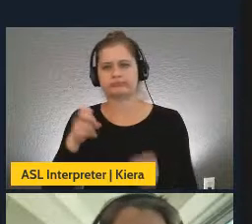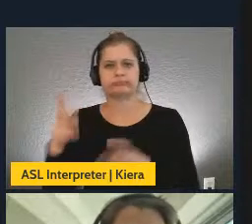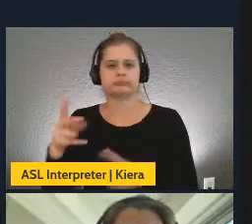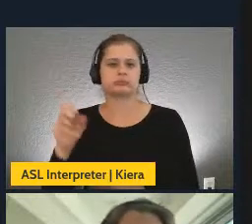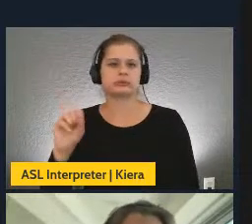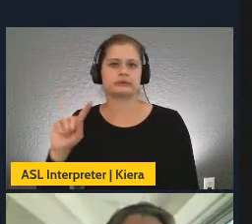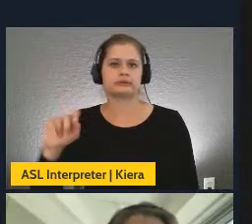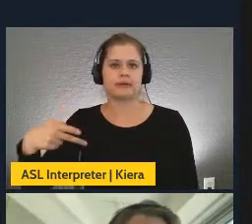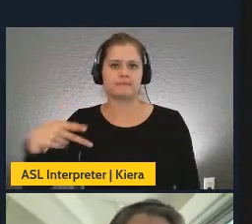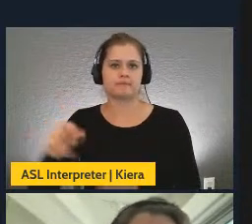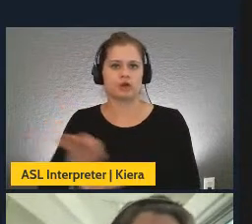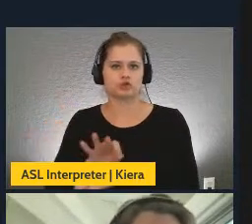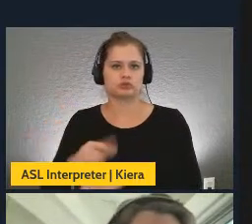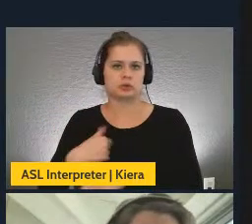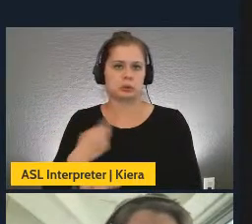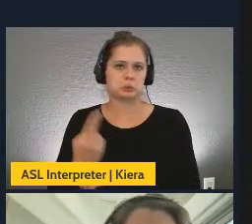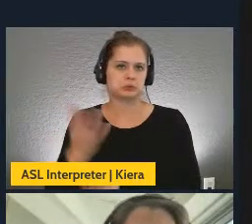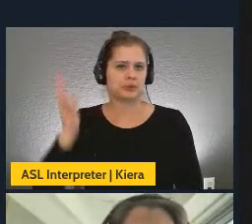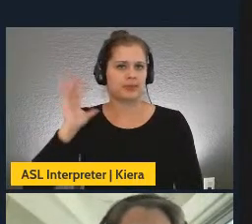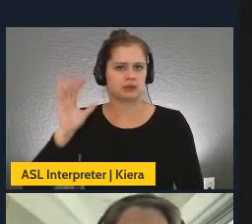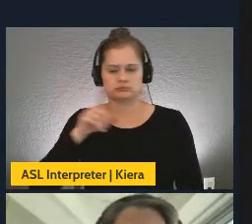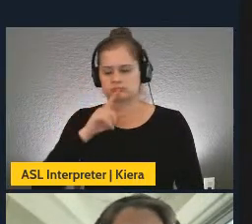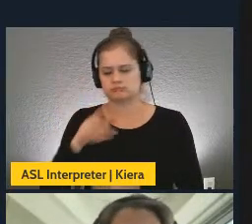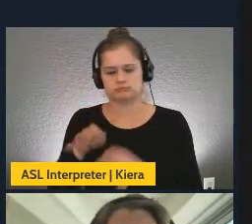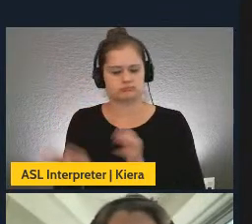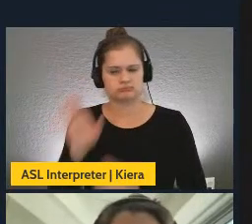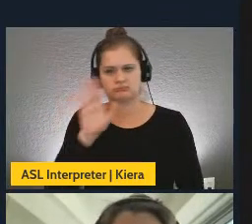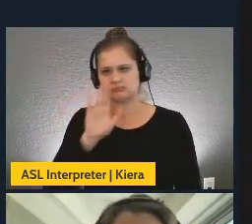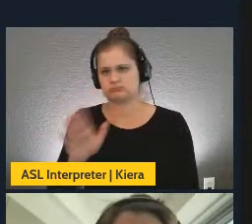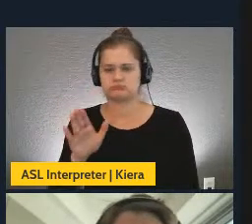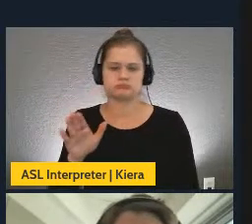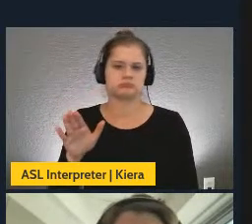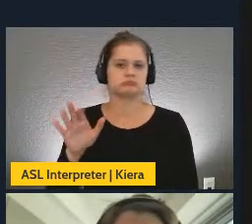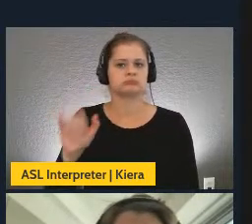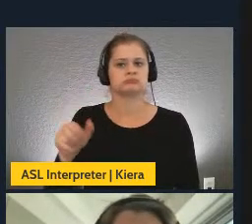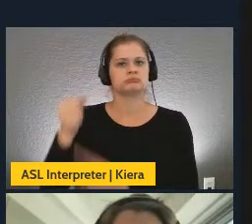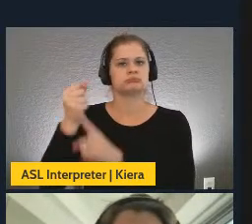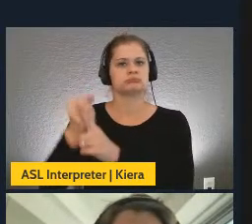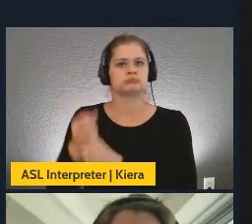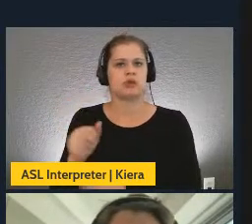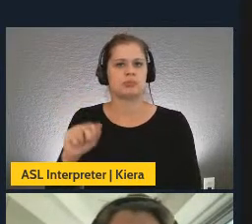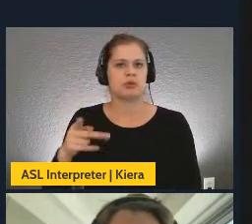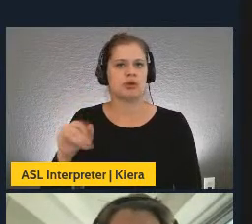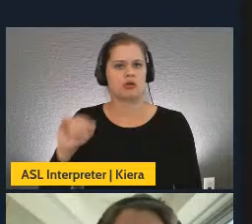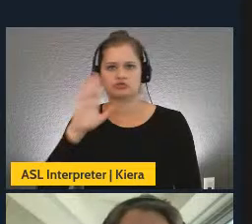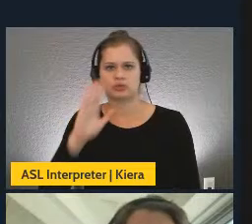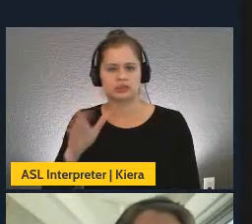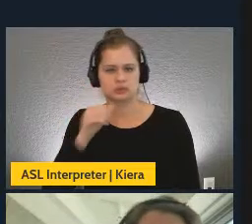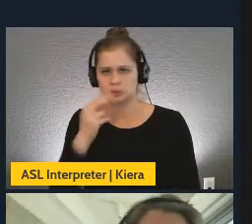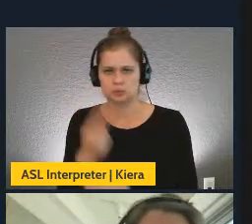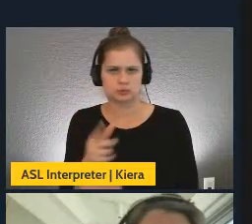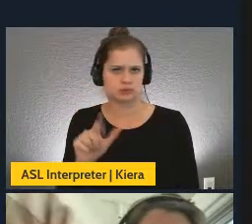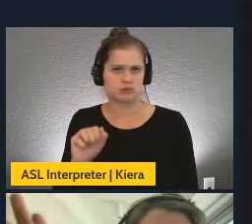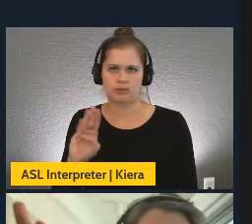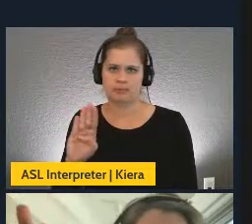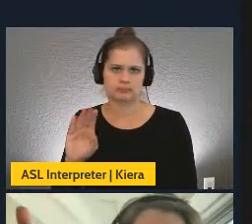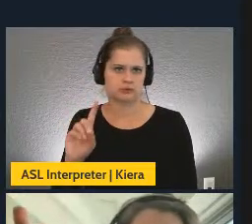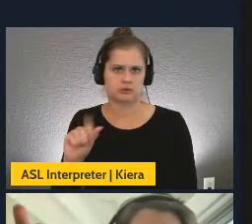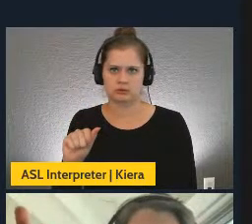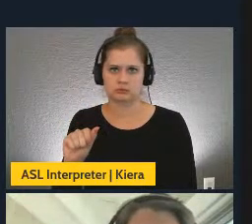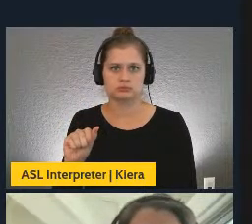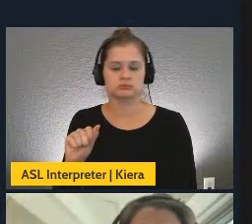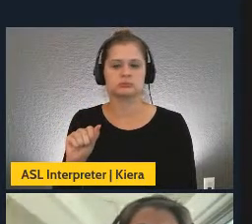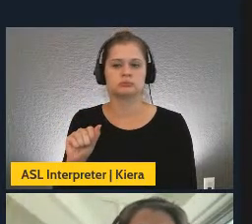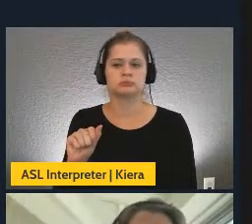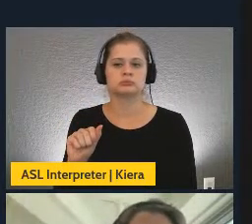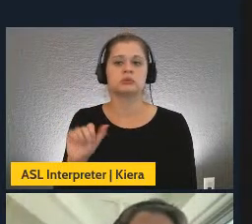in the past. So, I mean, this one is very simple. It basically hits all the APIs directly, doesn't use Lambda. It creates a Cognito